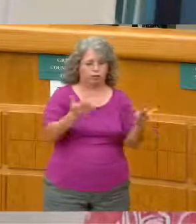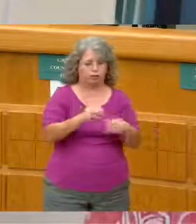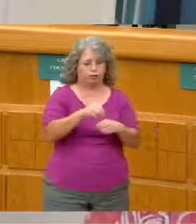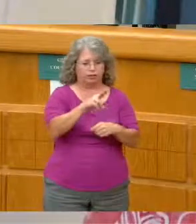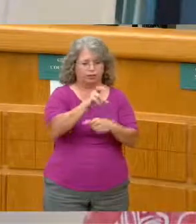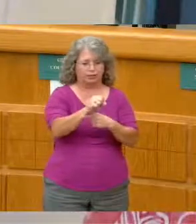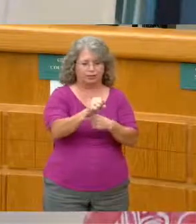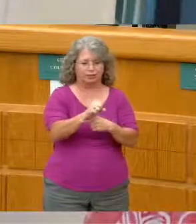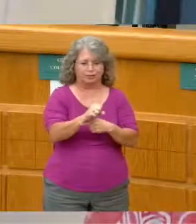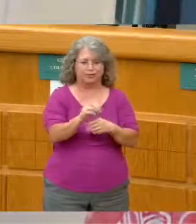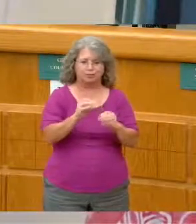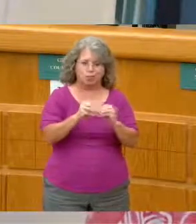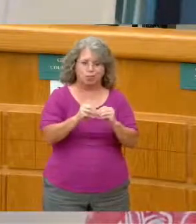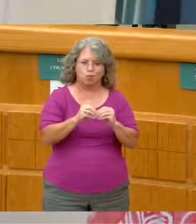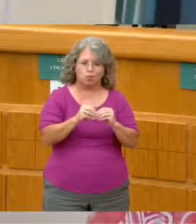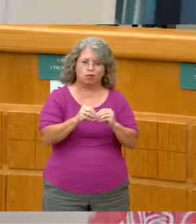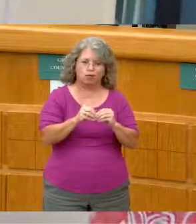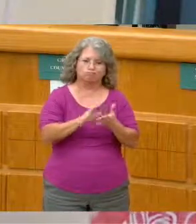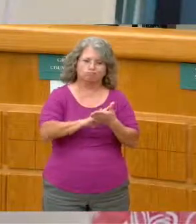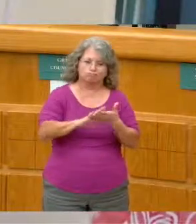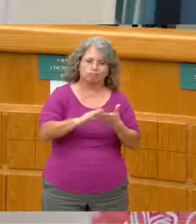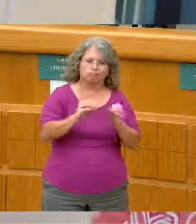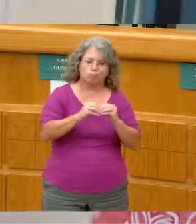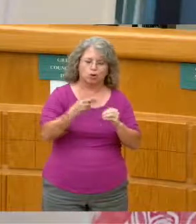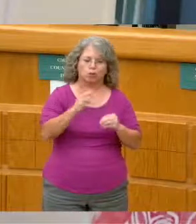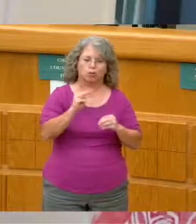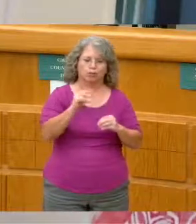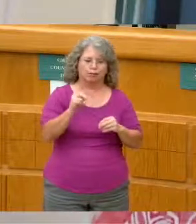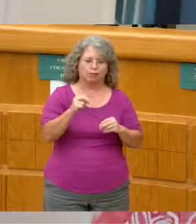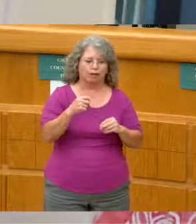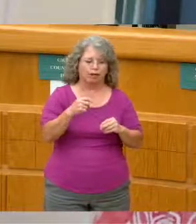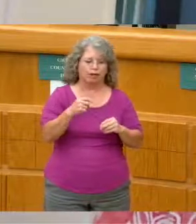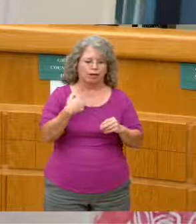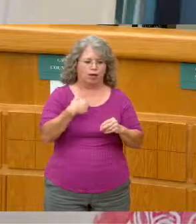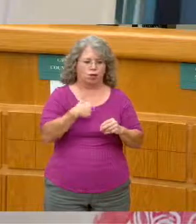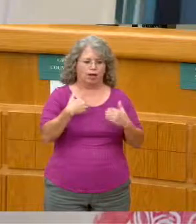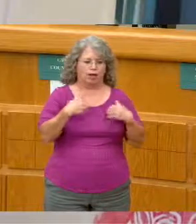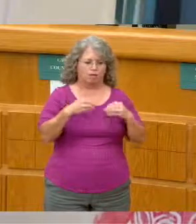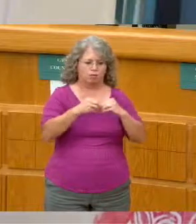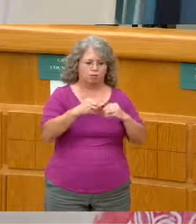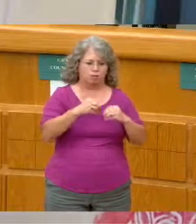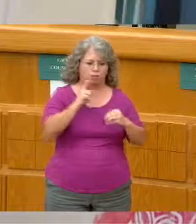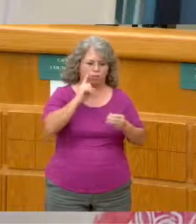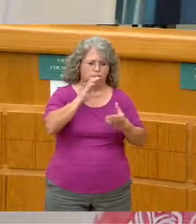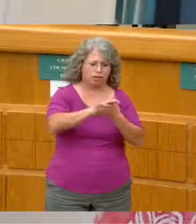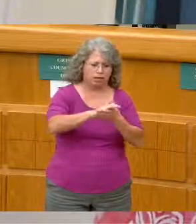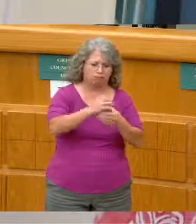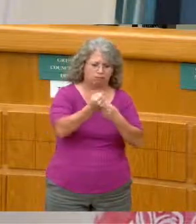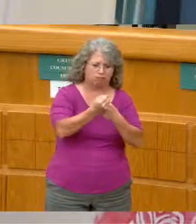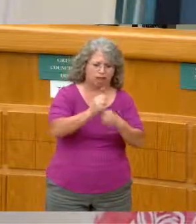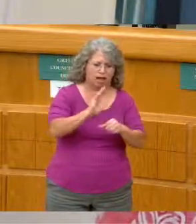in the United States is more humane, and I think it places more belief in our medical